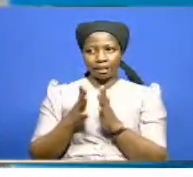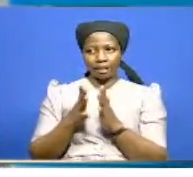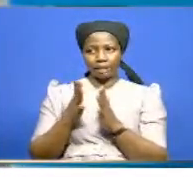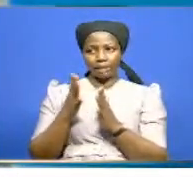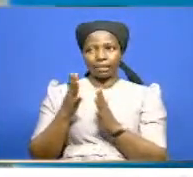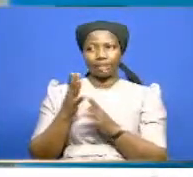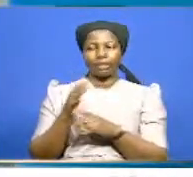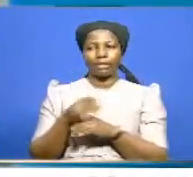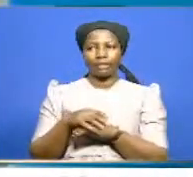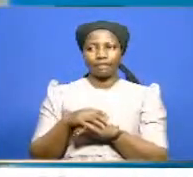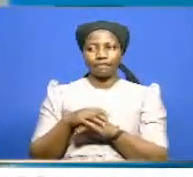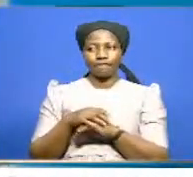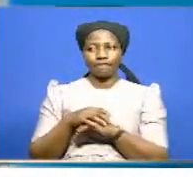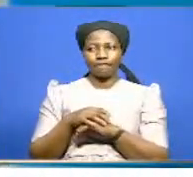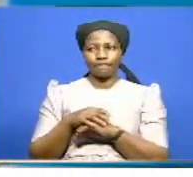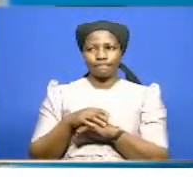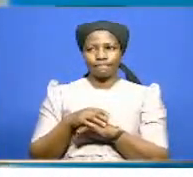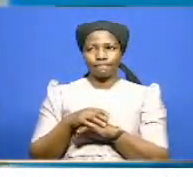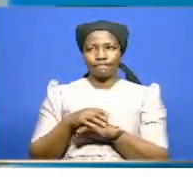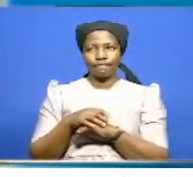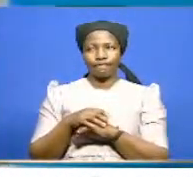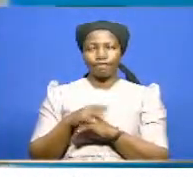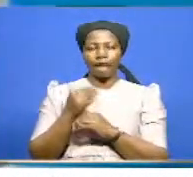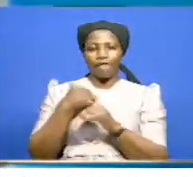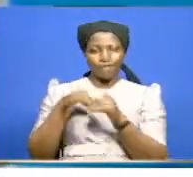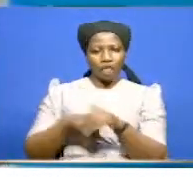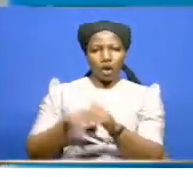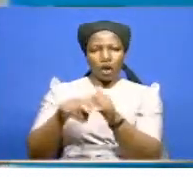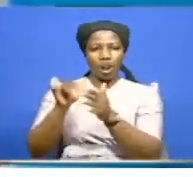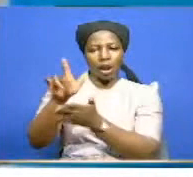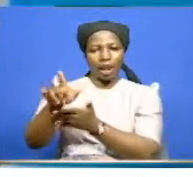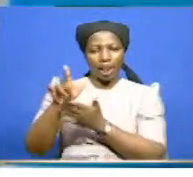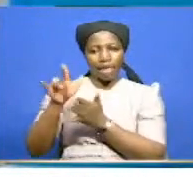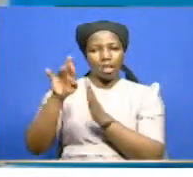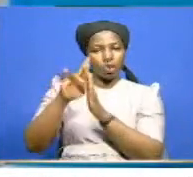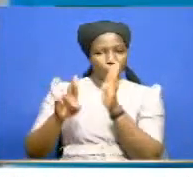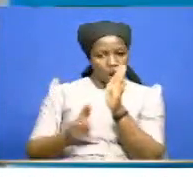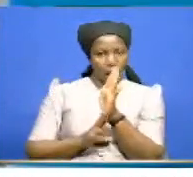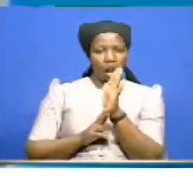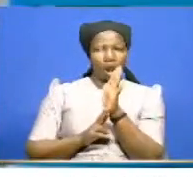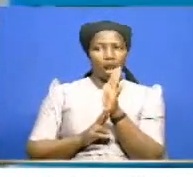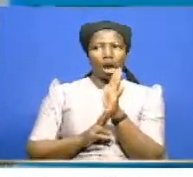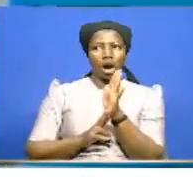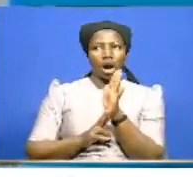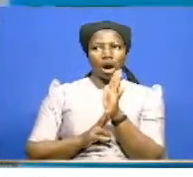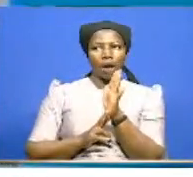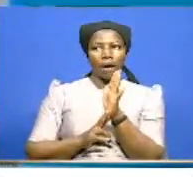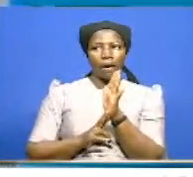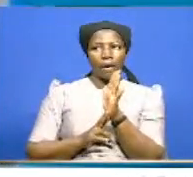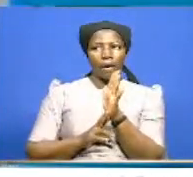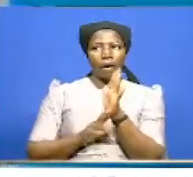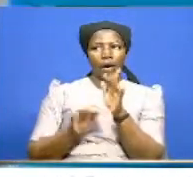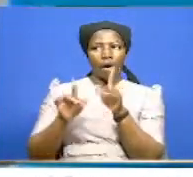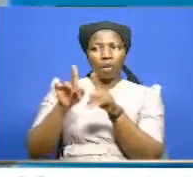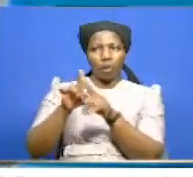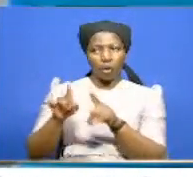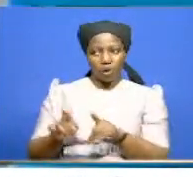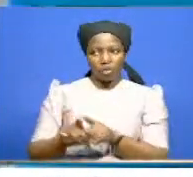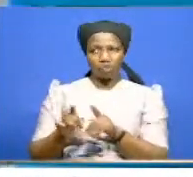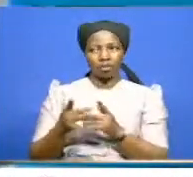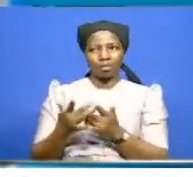credit protocols are up to the task. We as Jijenge Credit are also very